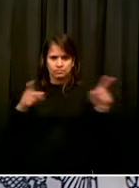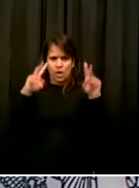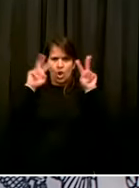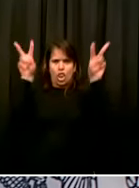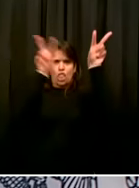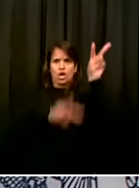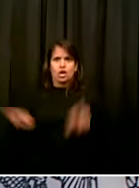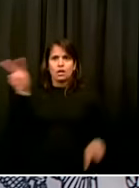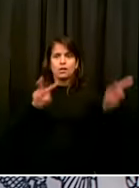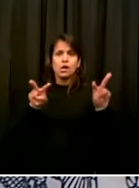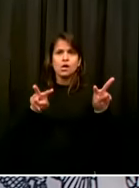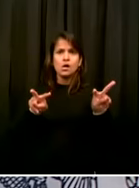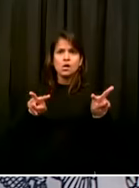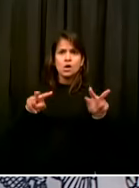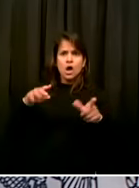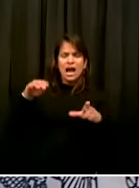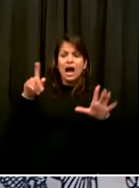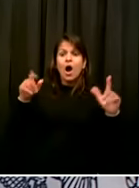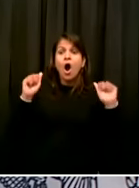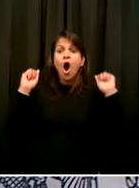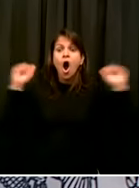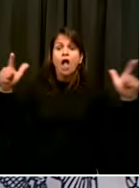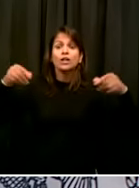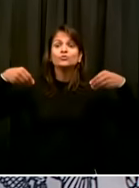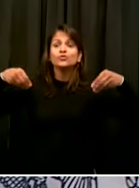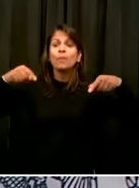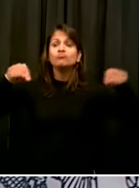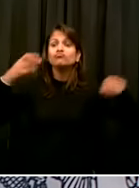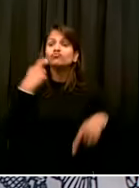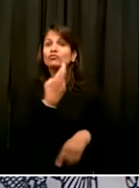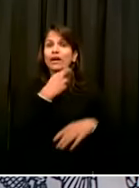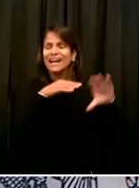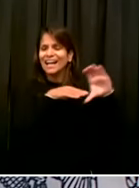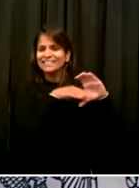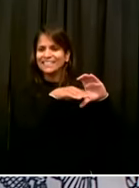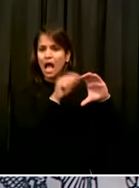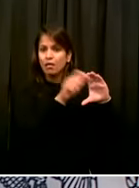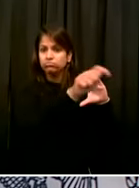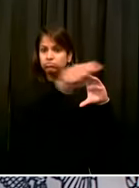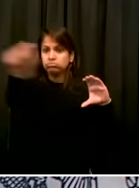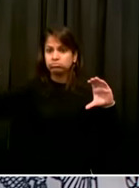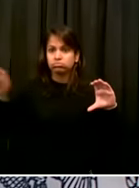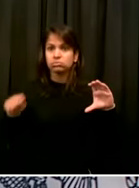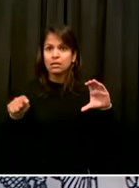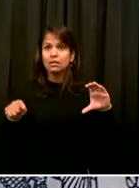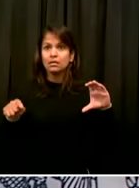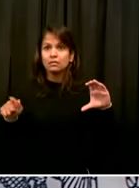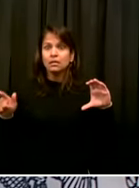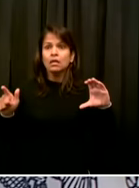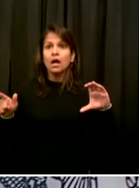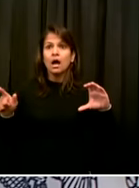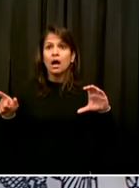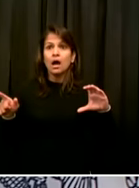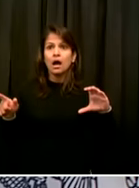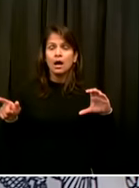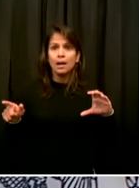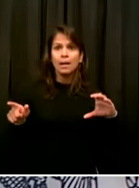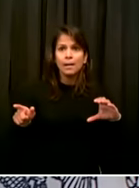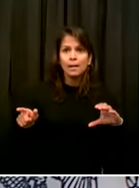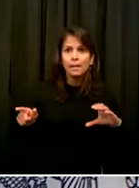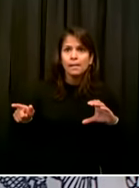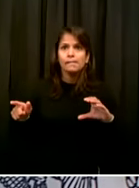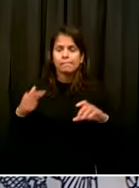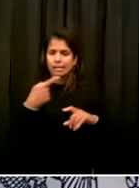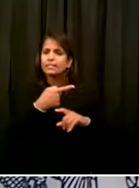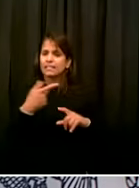nexus for the coronavirus, particularly resurgences of the coronavirus. So I'm very cautious on this point. I know the governor's